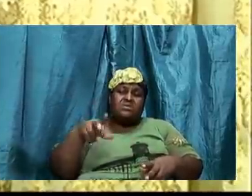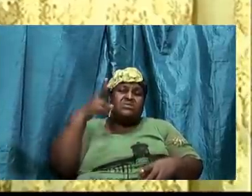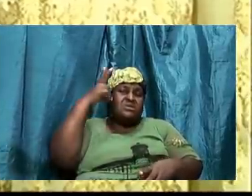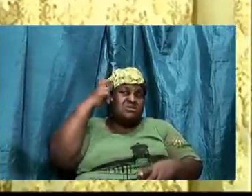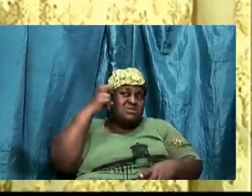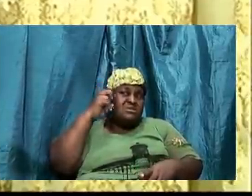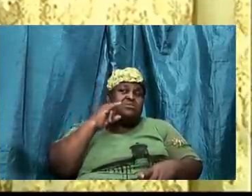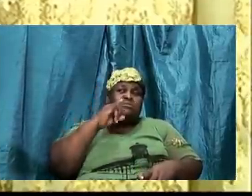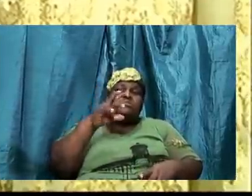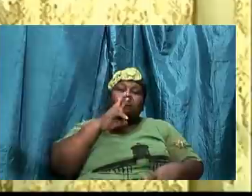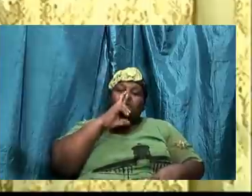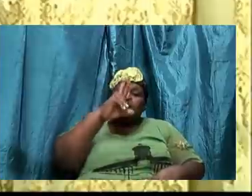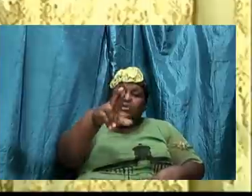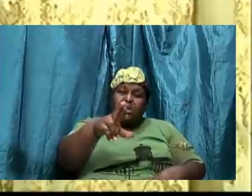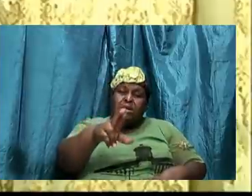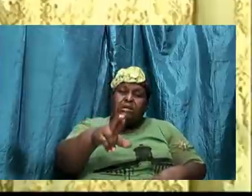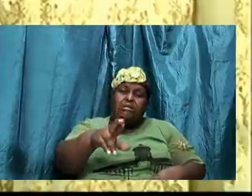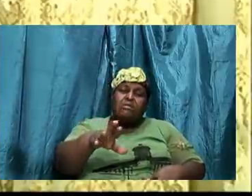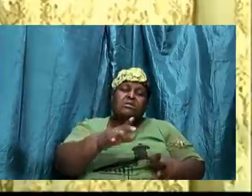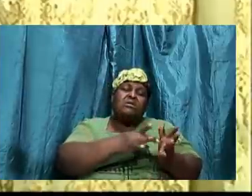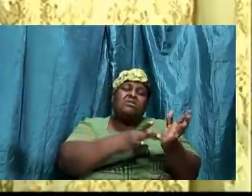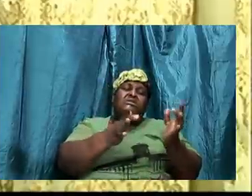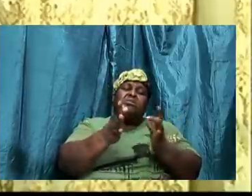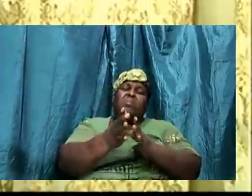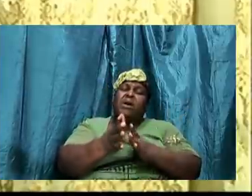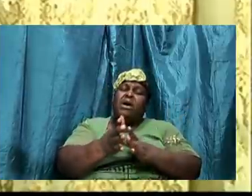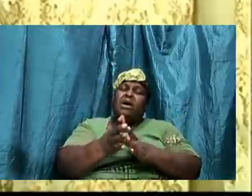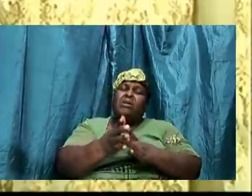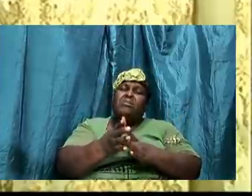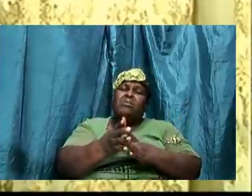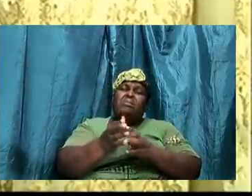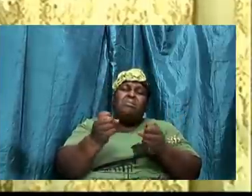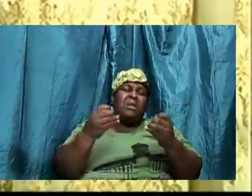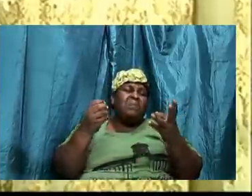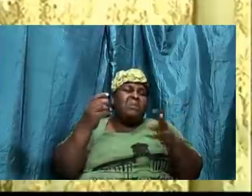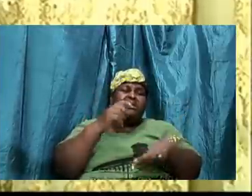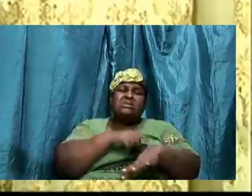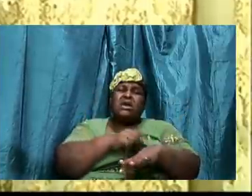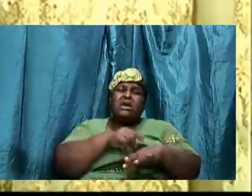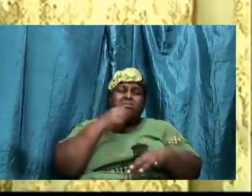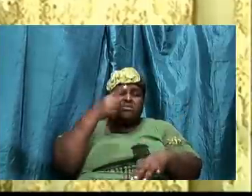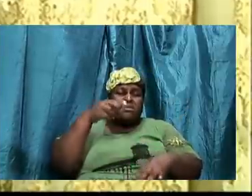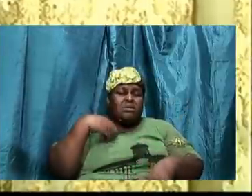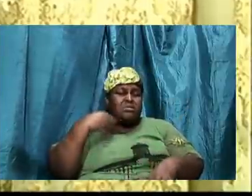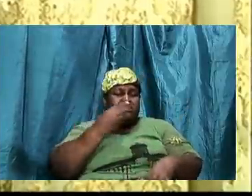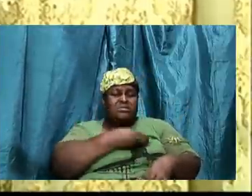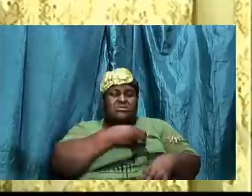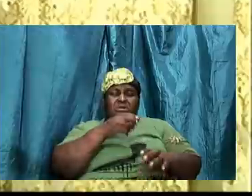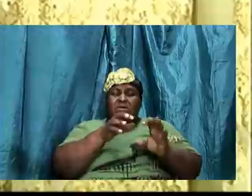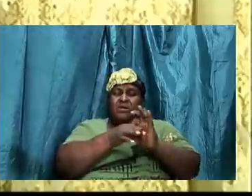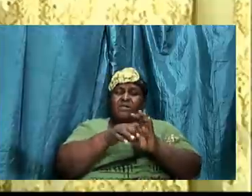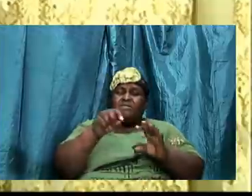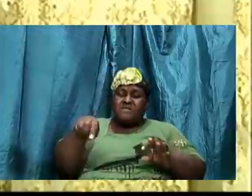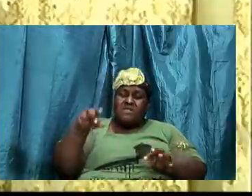is real. The Bible in many instances tells us of this enemy.